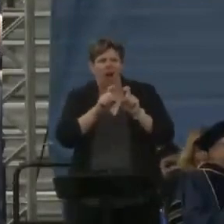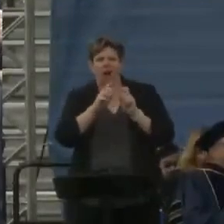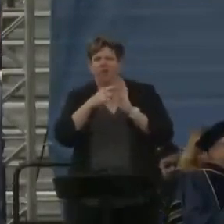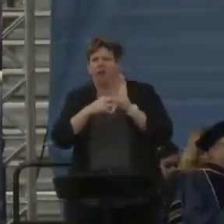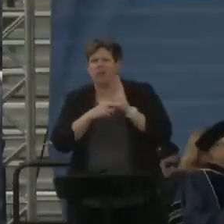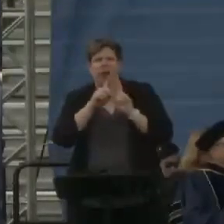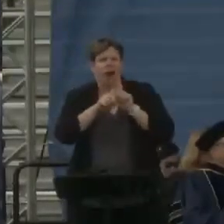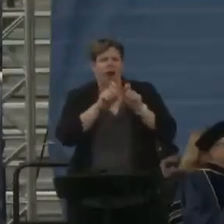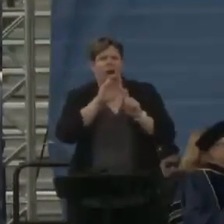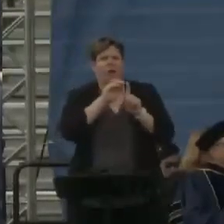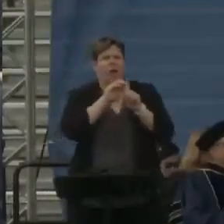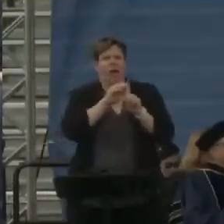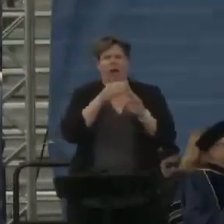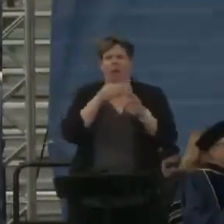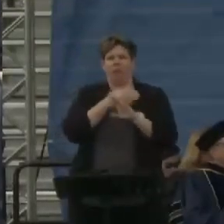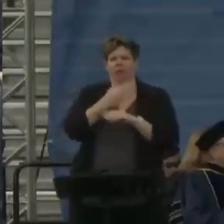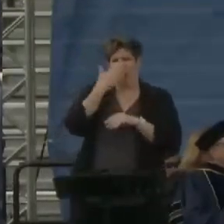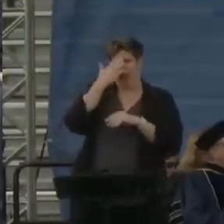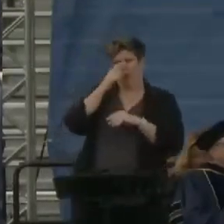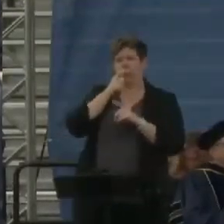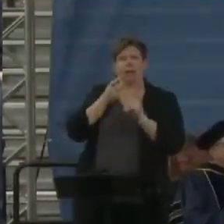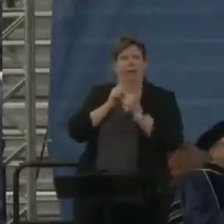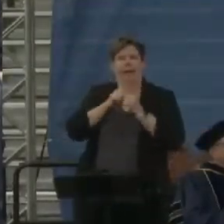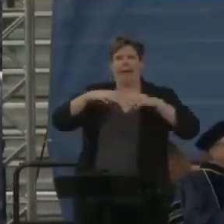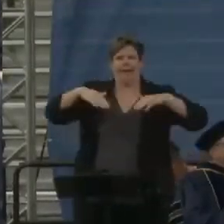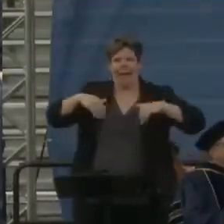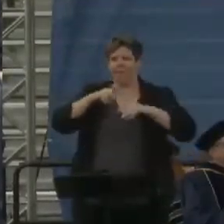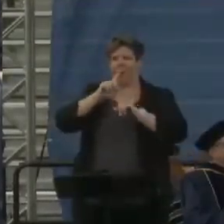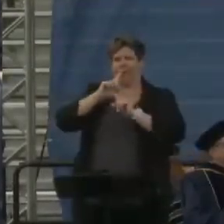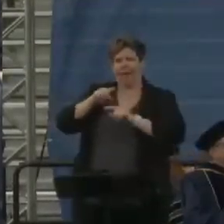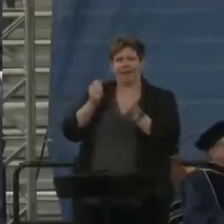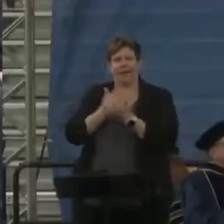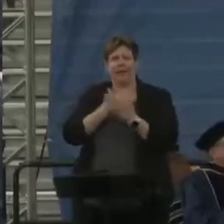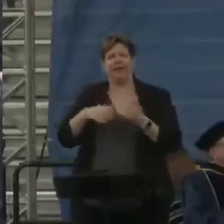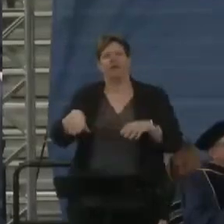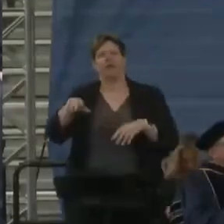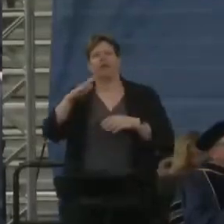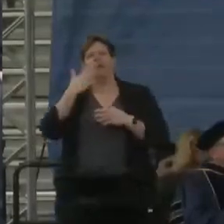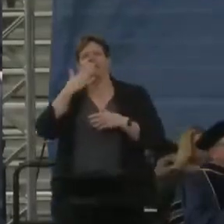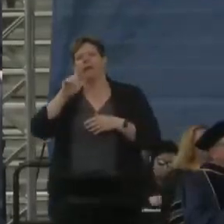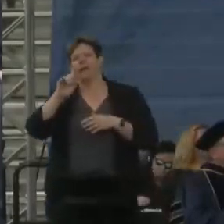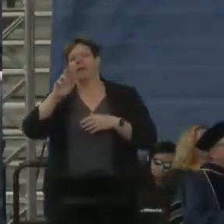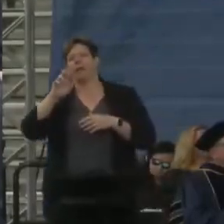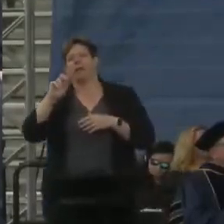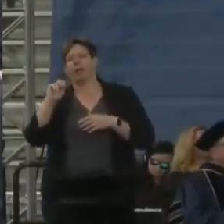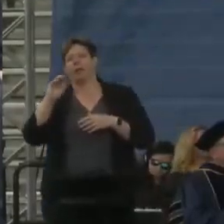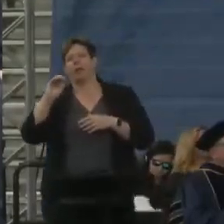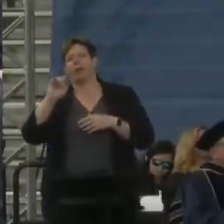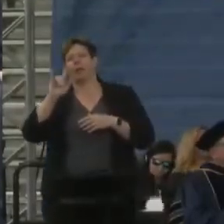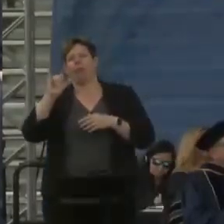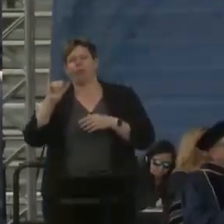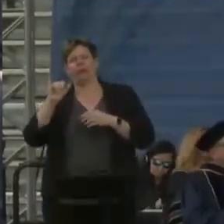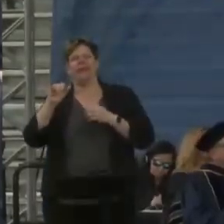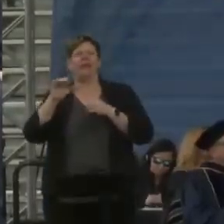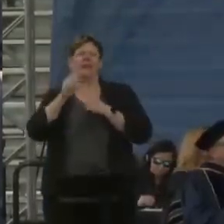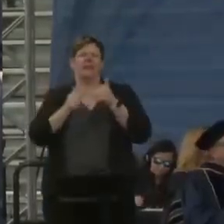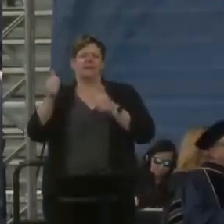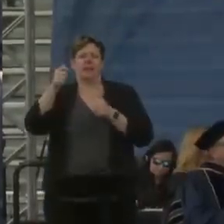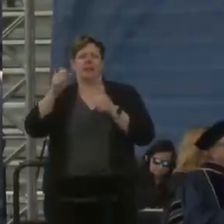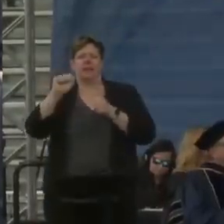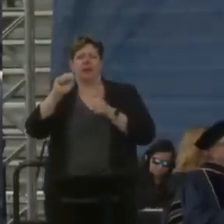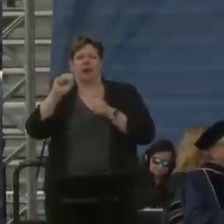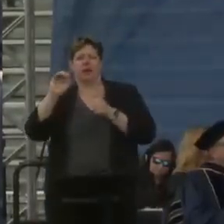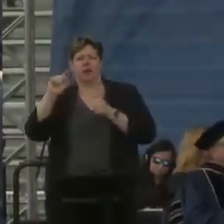the years, even before you knew who I was. Thank you, Lauren Owey, Senior Associate Dean of Students, and Matt